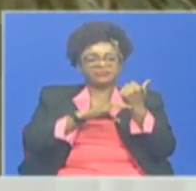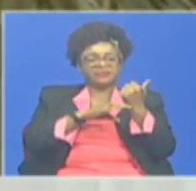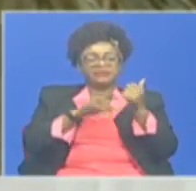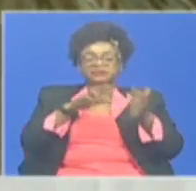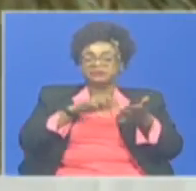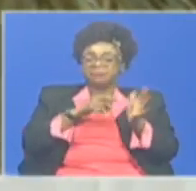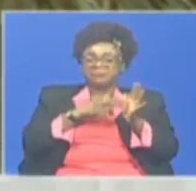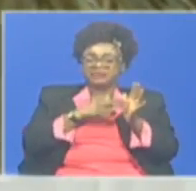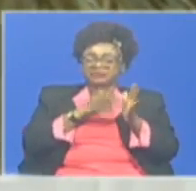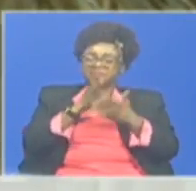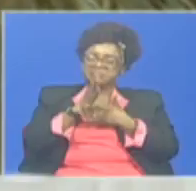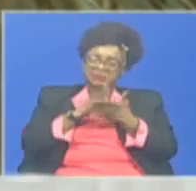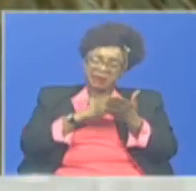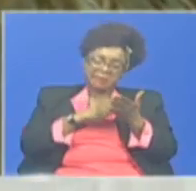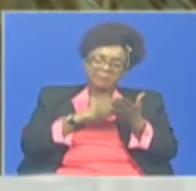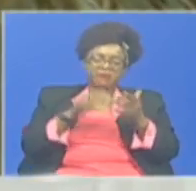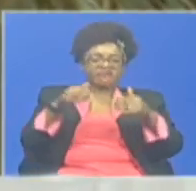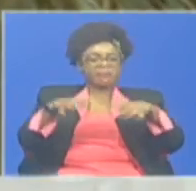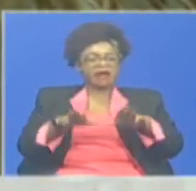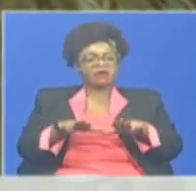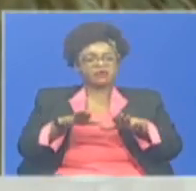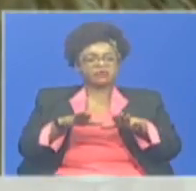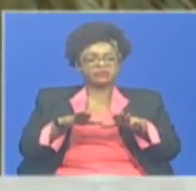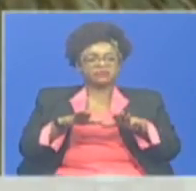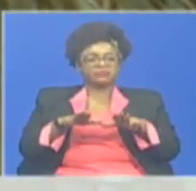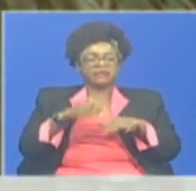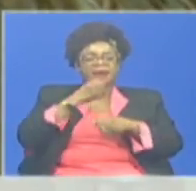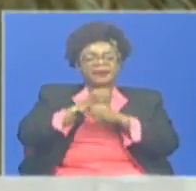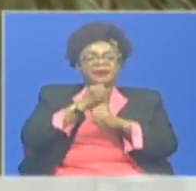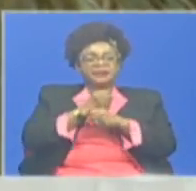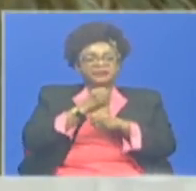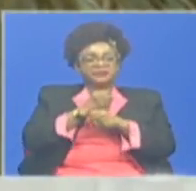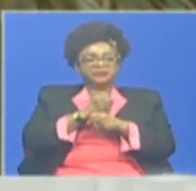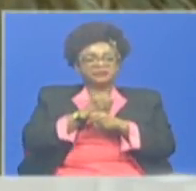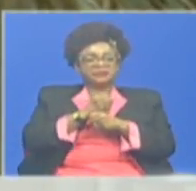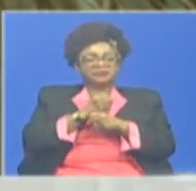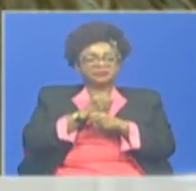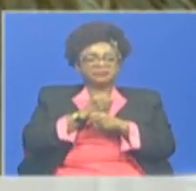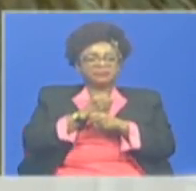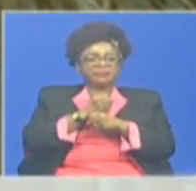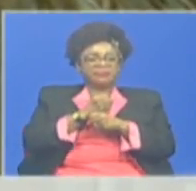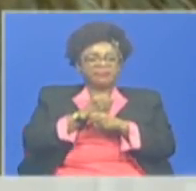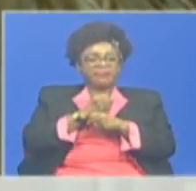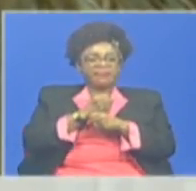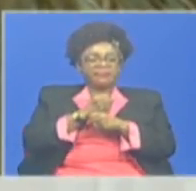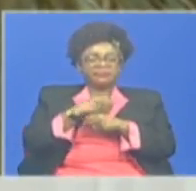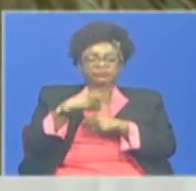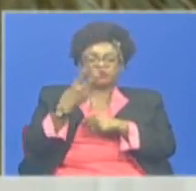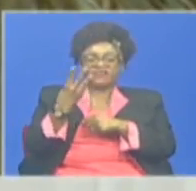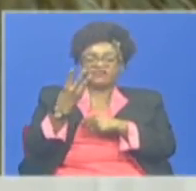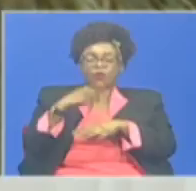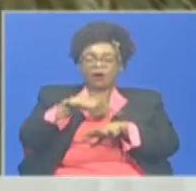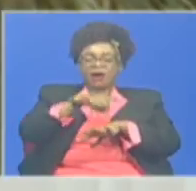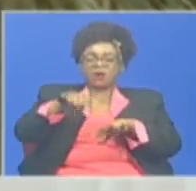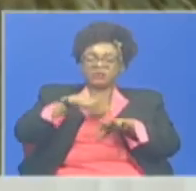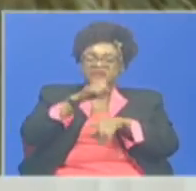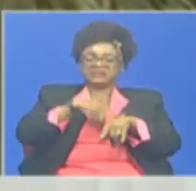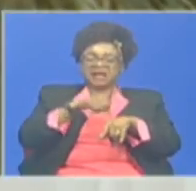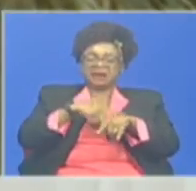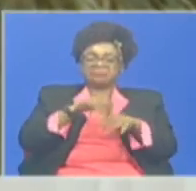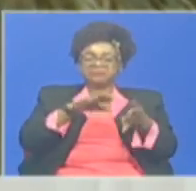that some of those burials have had to be done in 24 hours after death with just